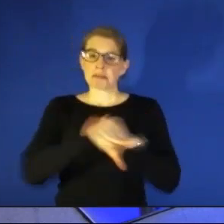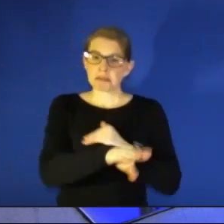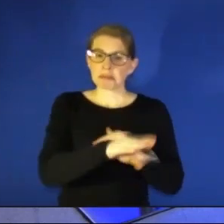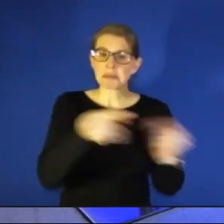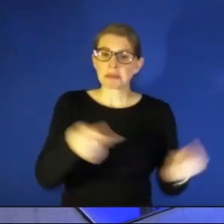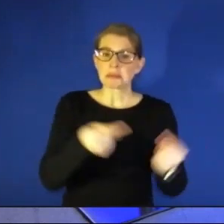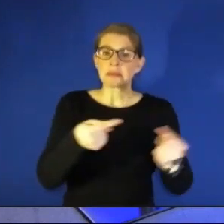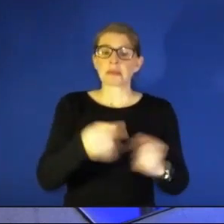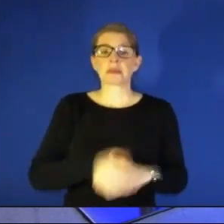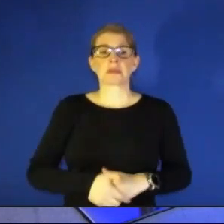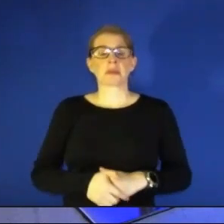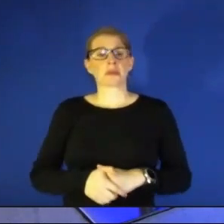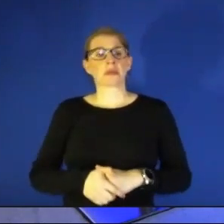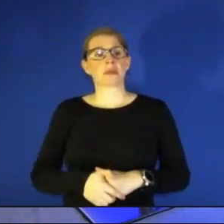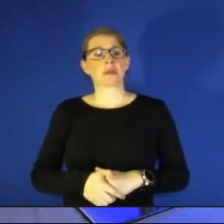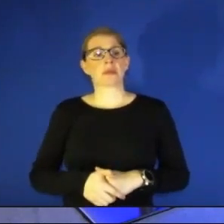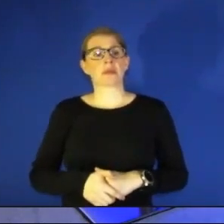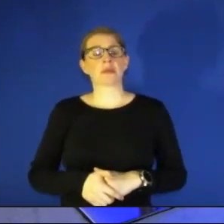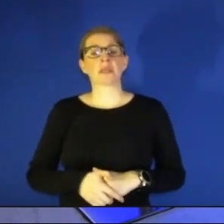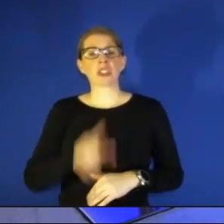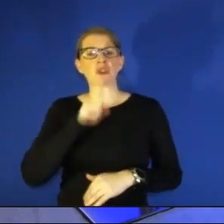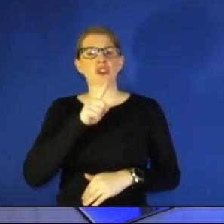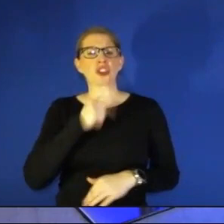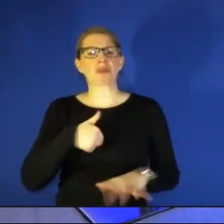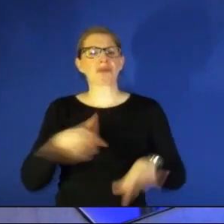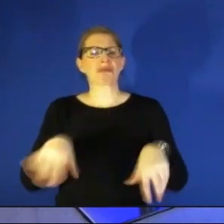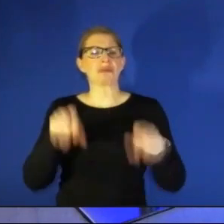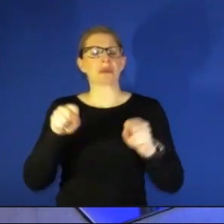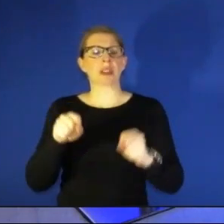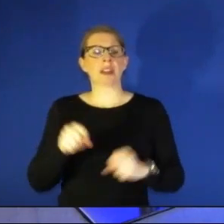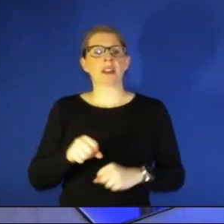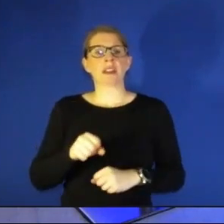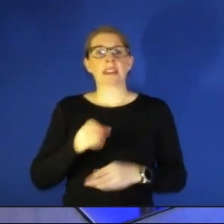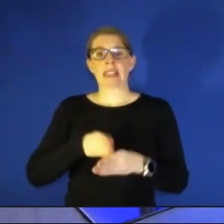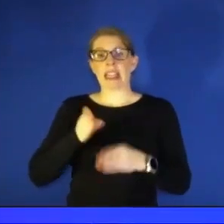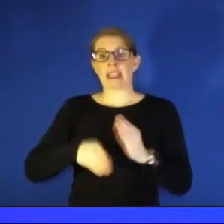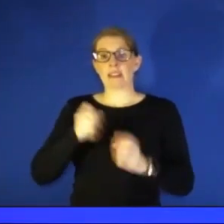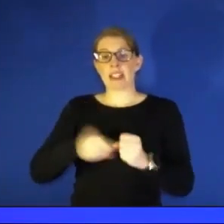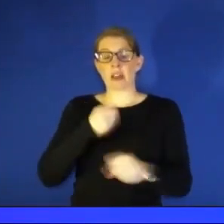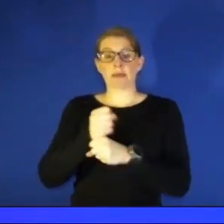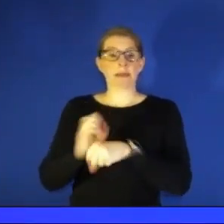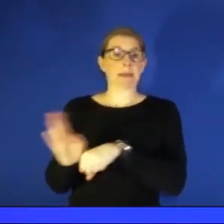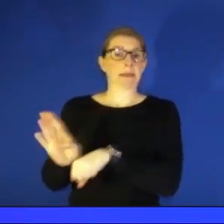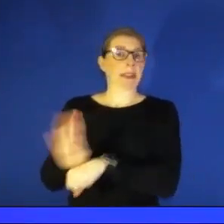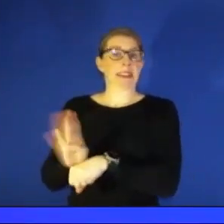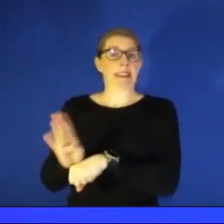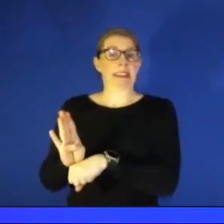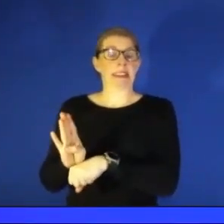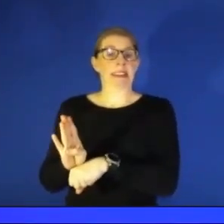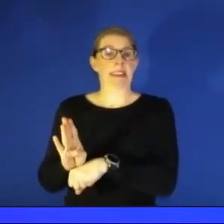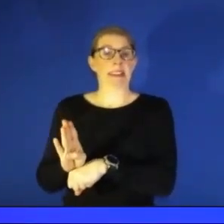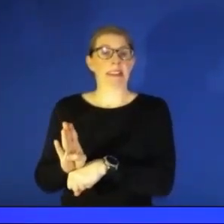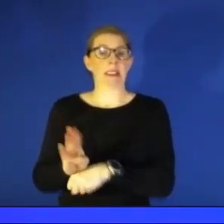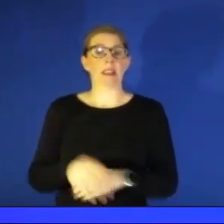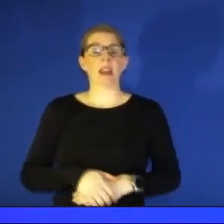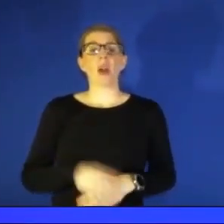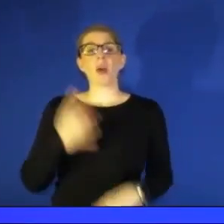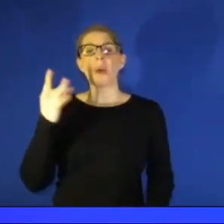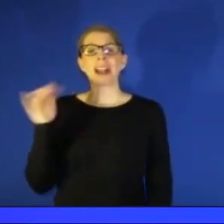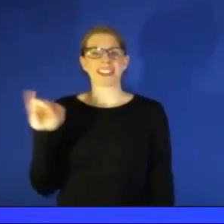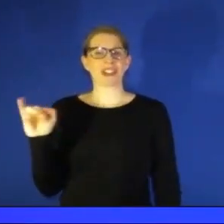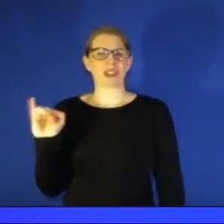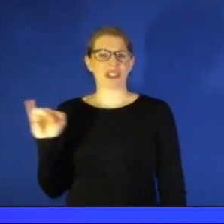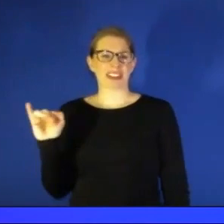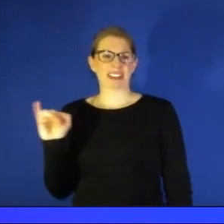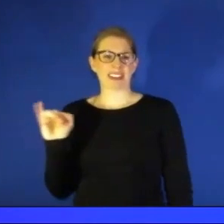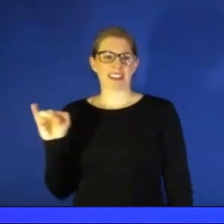today? Sure, I can take that one. Definitely the end of the year tends to be a really busy time. Insurance largely drives that. People have